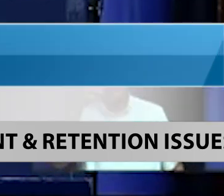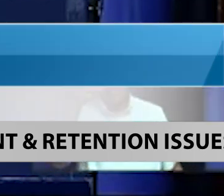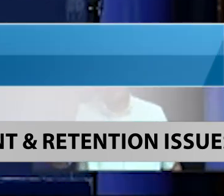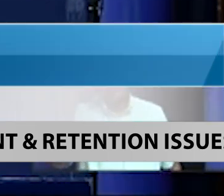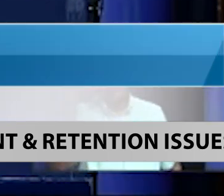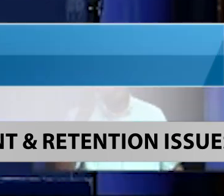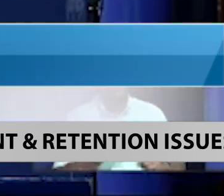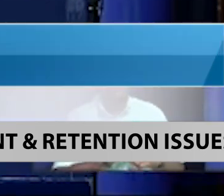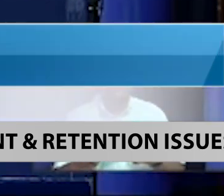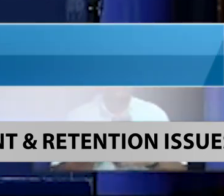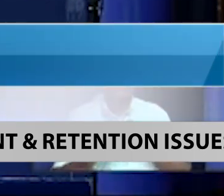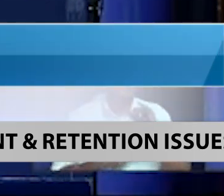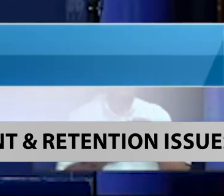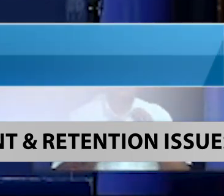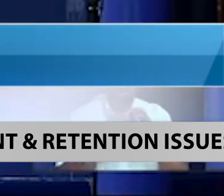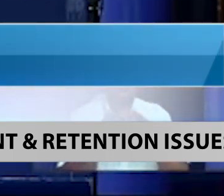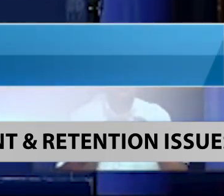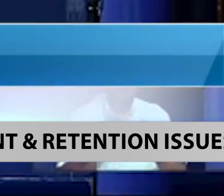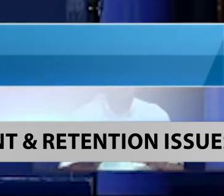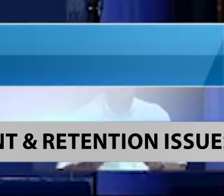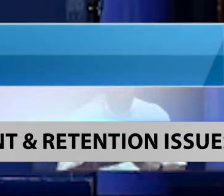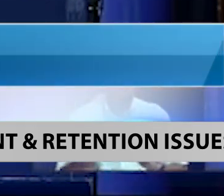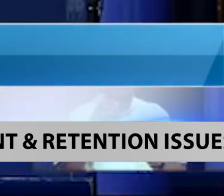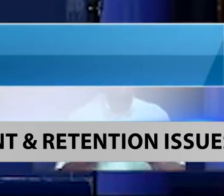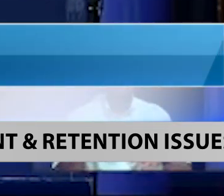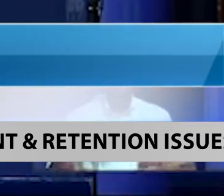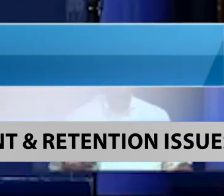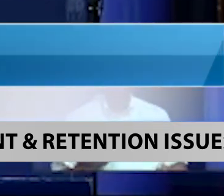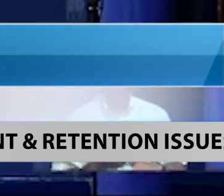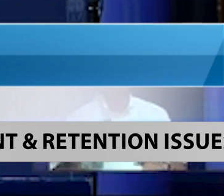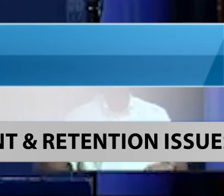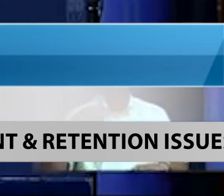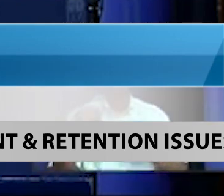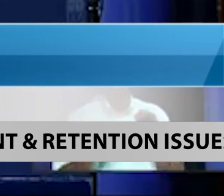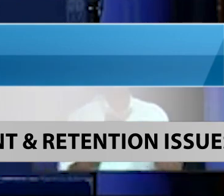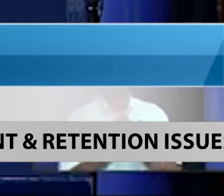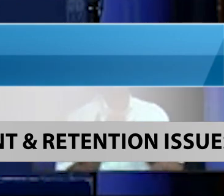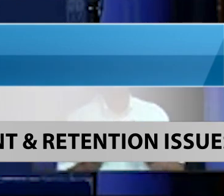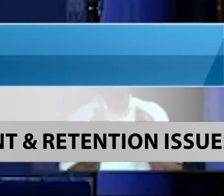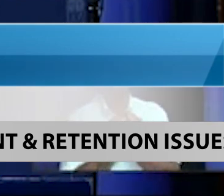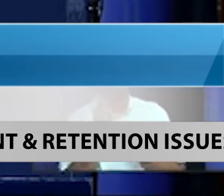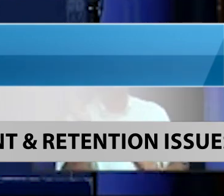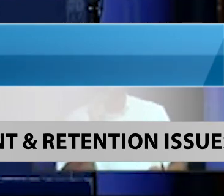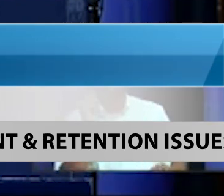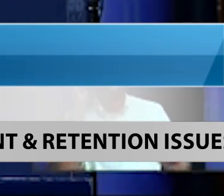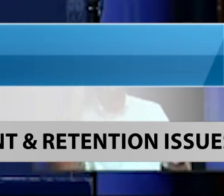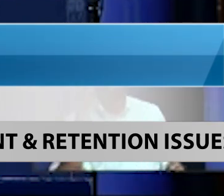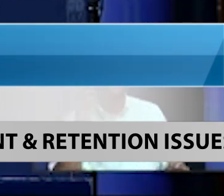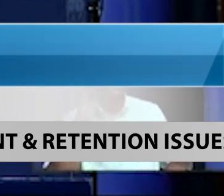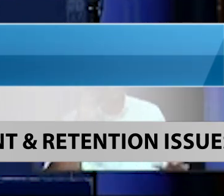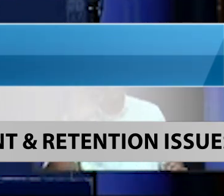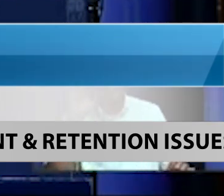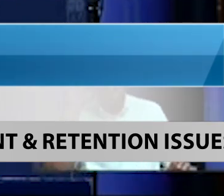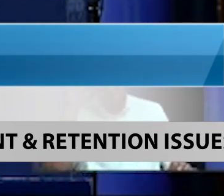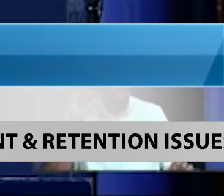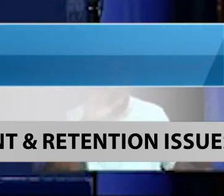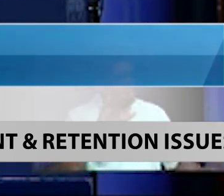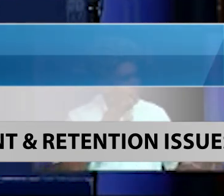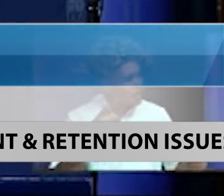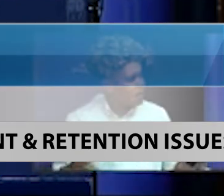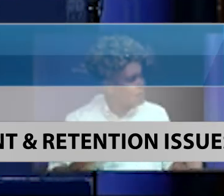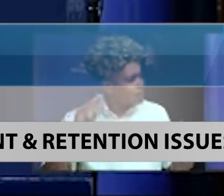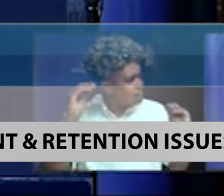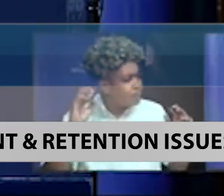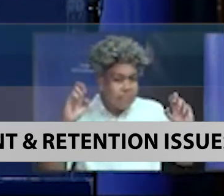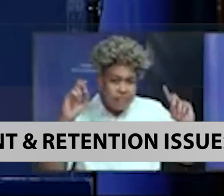teacher training institutions in Jamaica, including those institutions with teacher faculties,